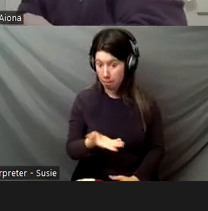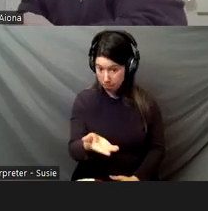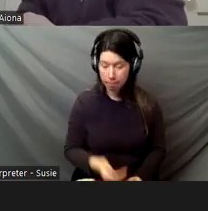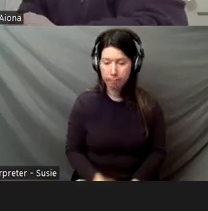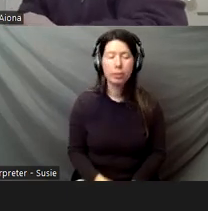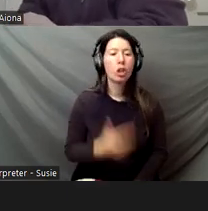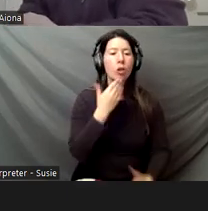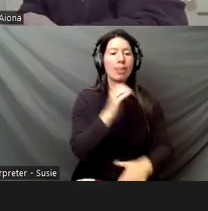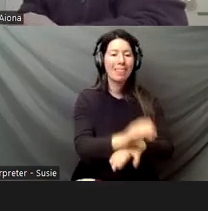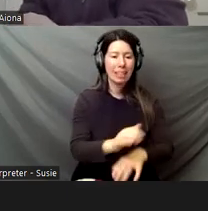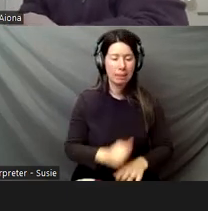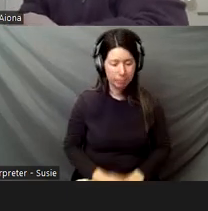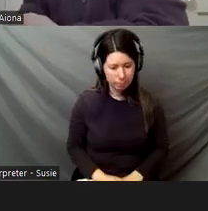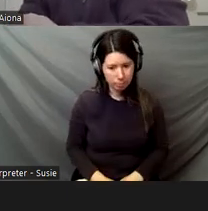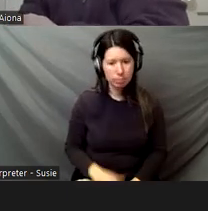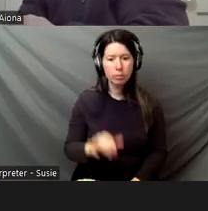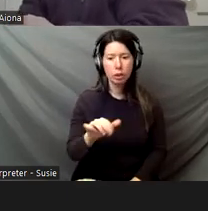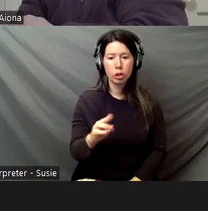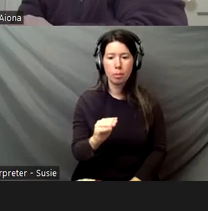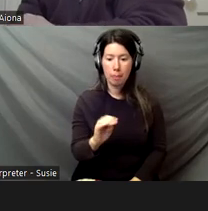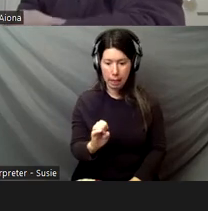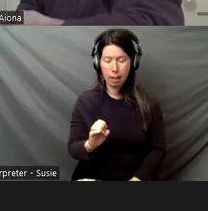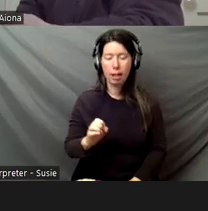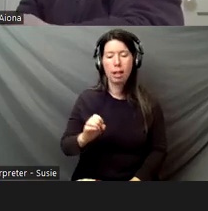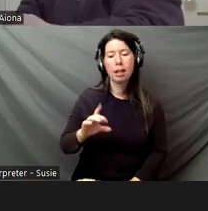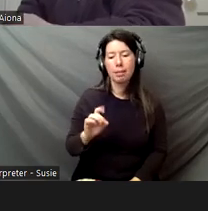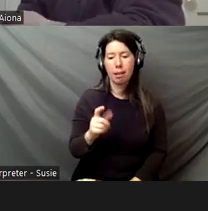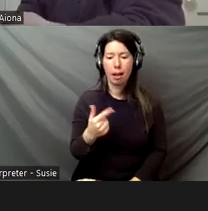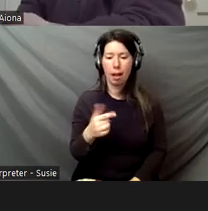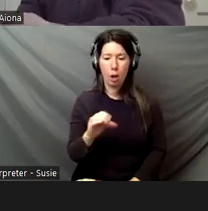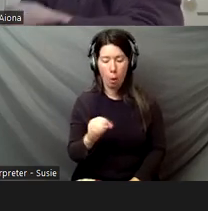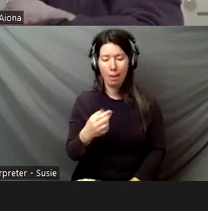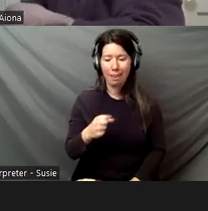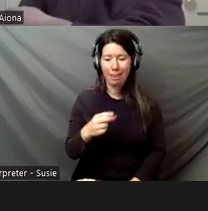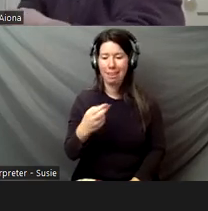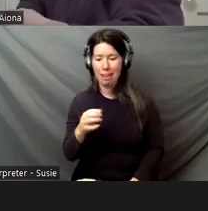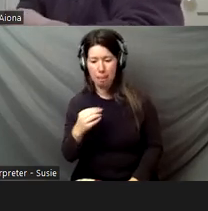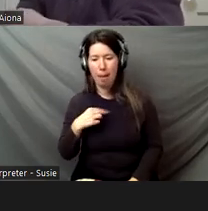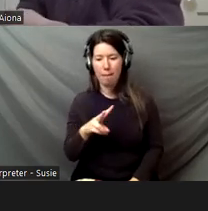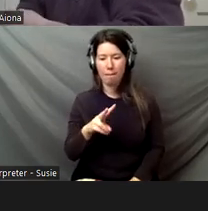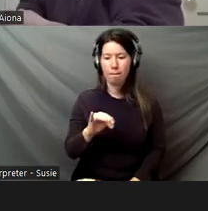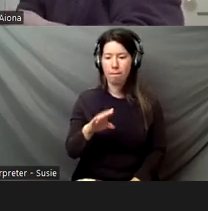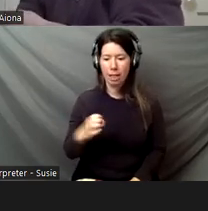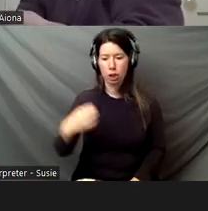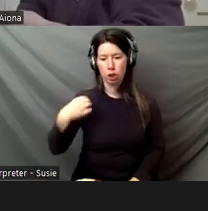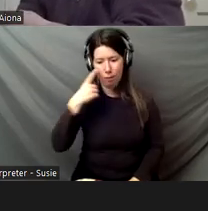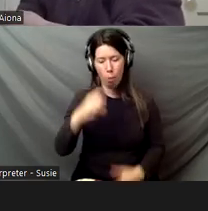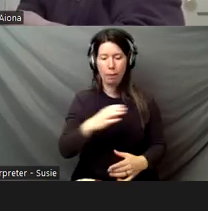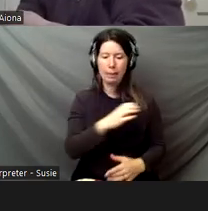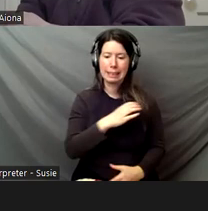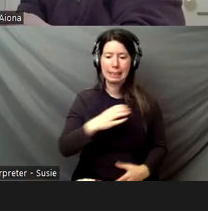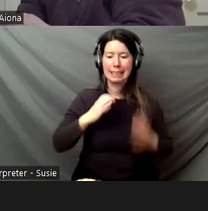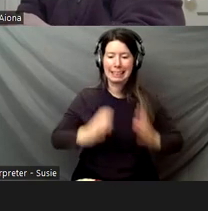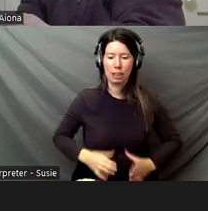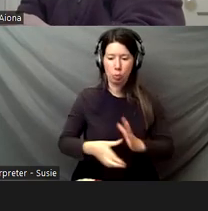Good evening. Yumi Delgado, he, him. I'm the vice chair of the Citizen Review Committee. Glad to be here tonight. And